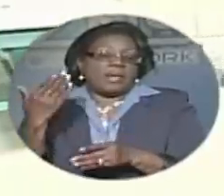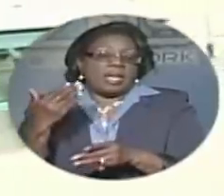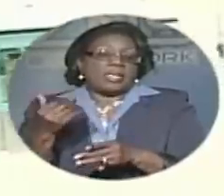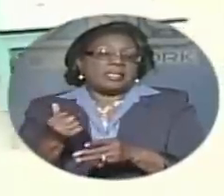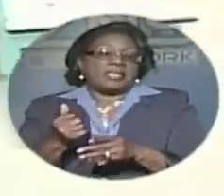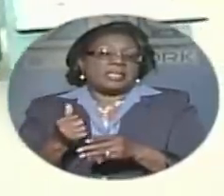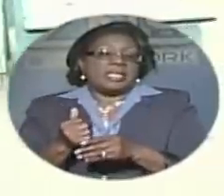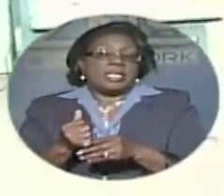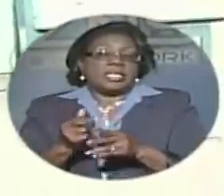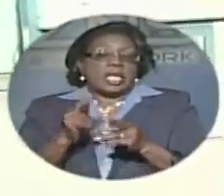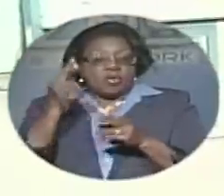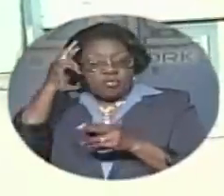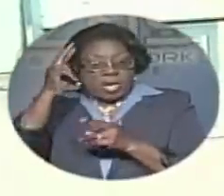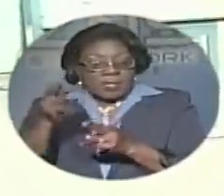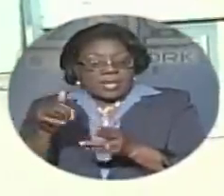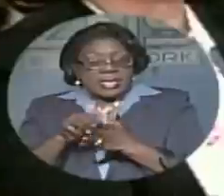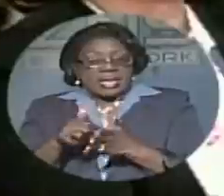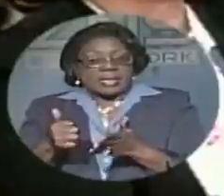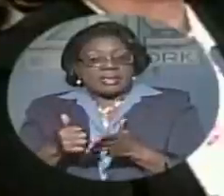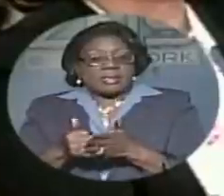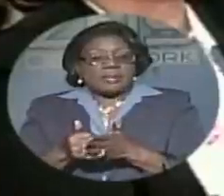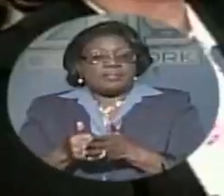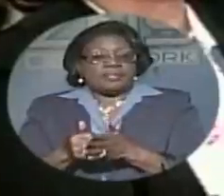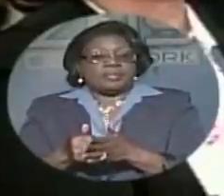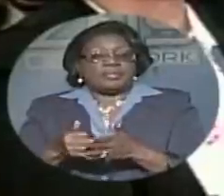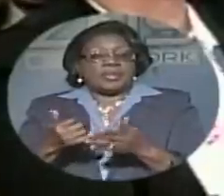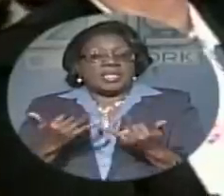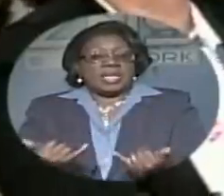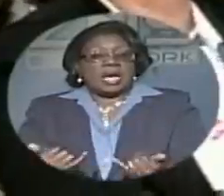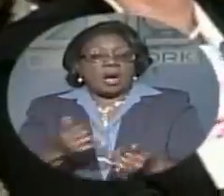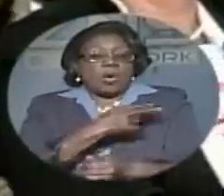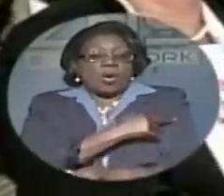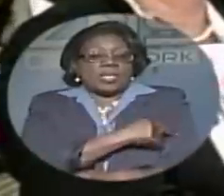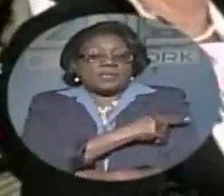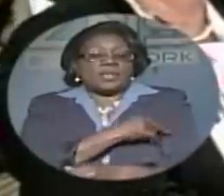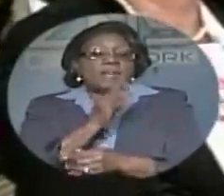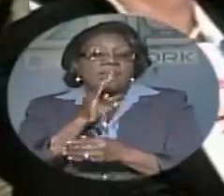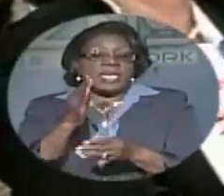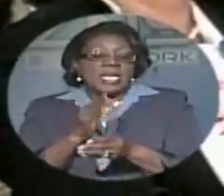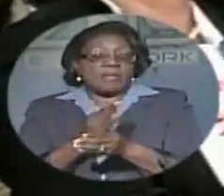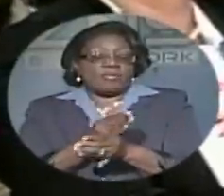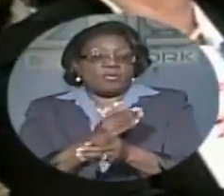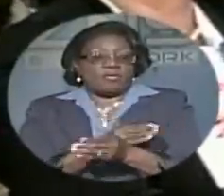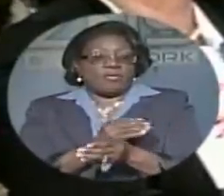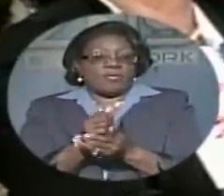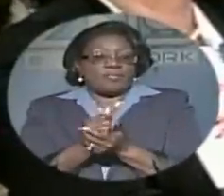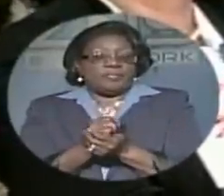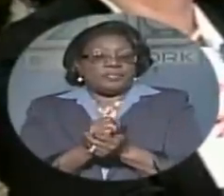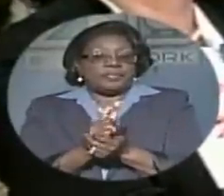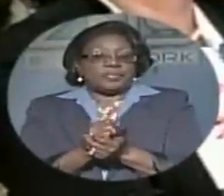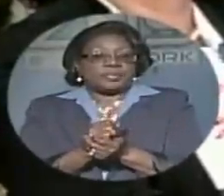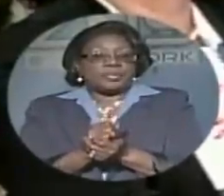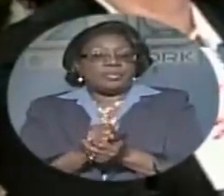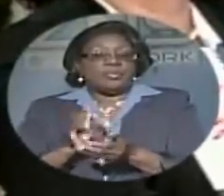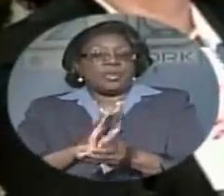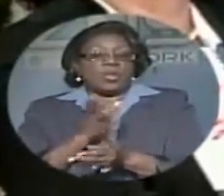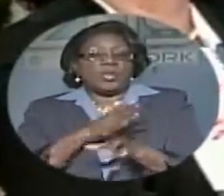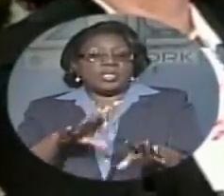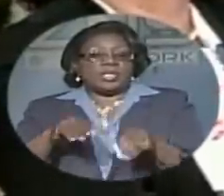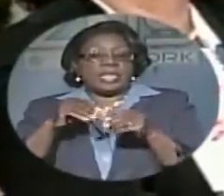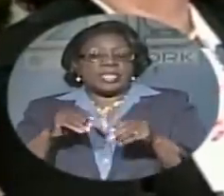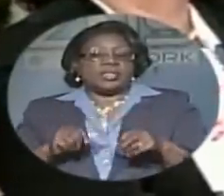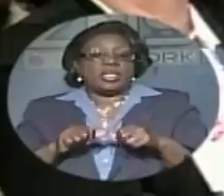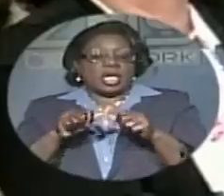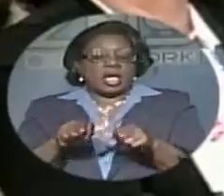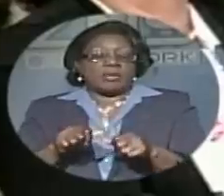redeveloped. Minding office and the sound advice profit tours in the Dorset Report, we took into account the